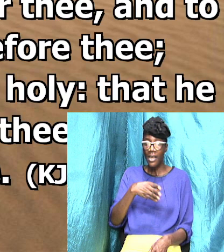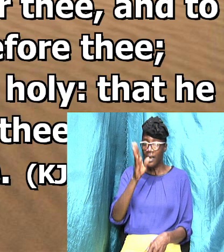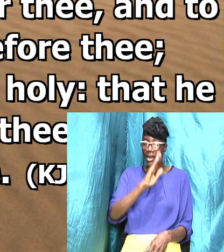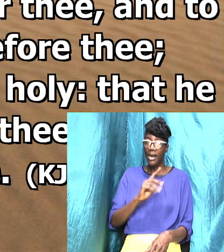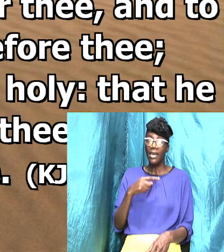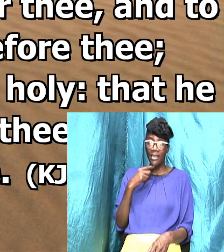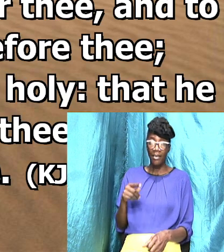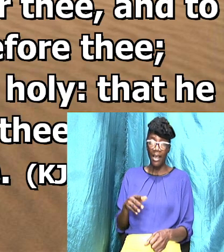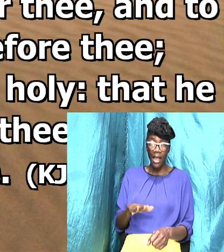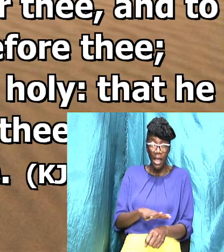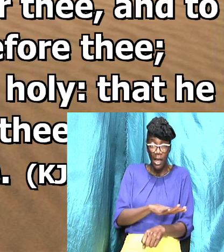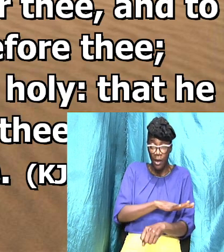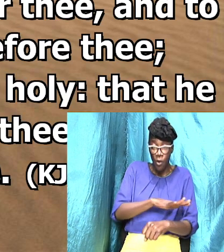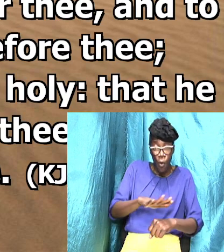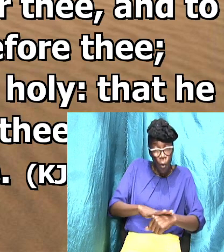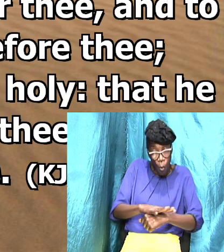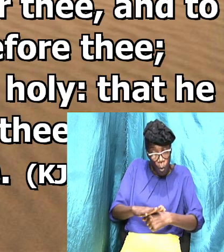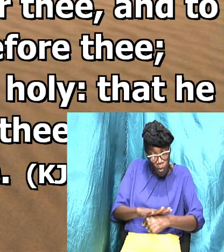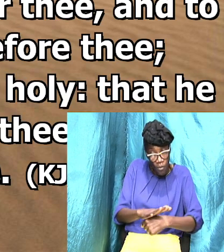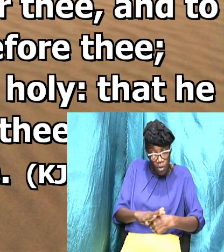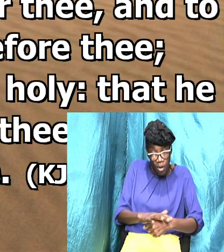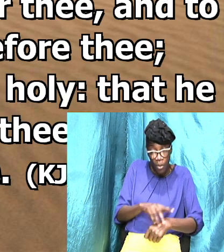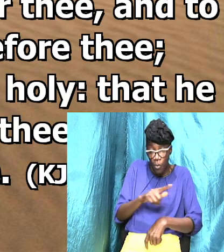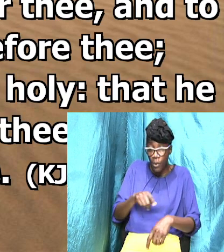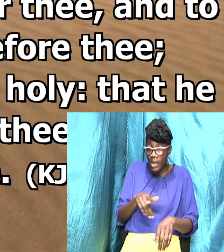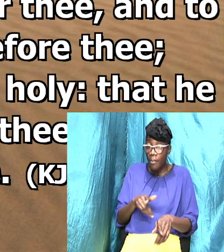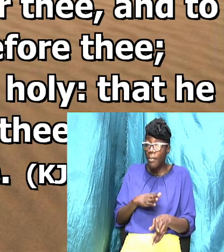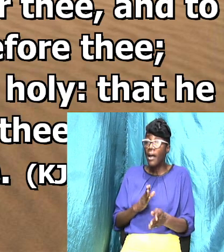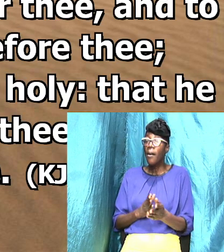that, because when I pass through the camp must